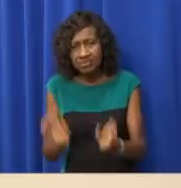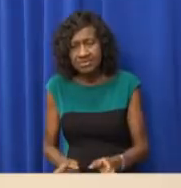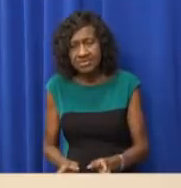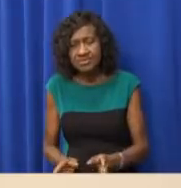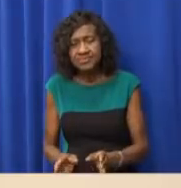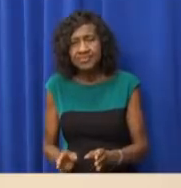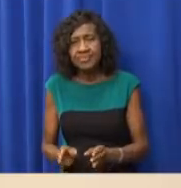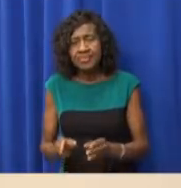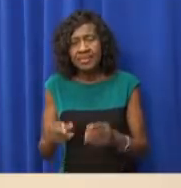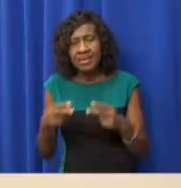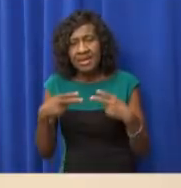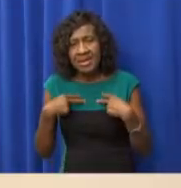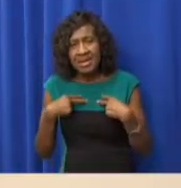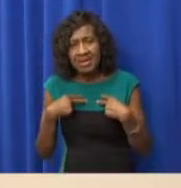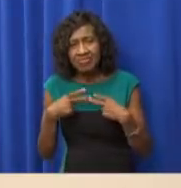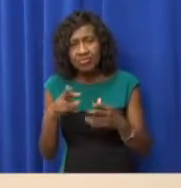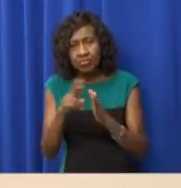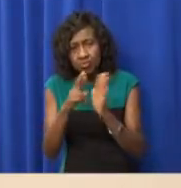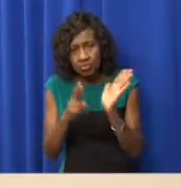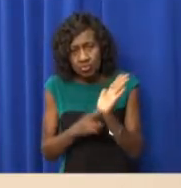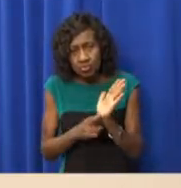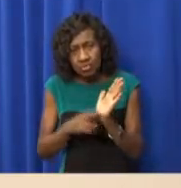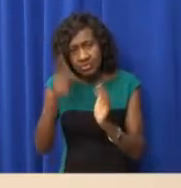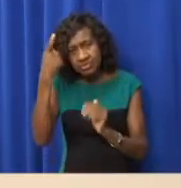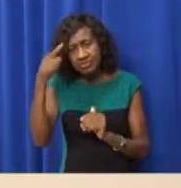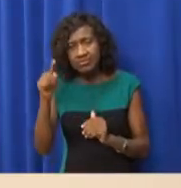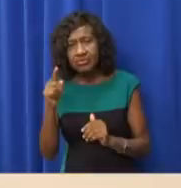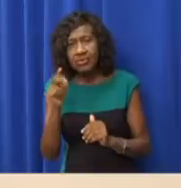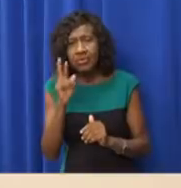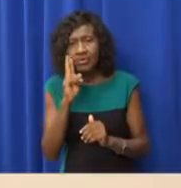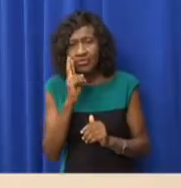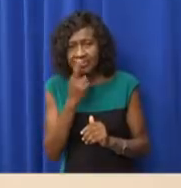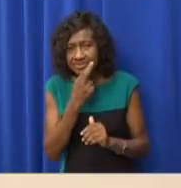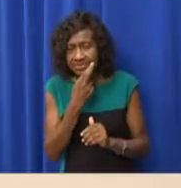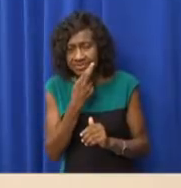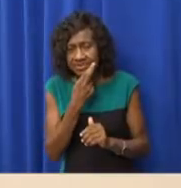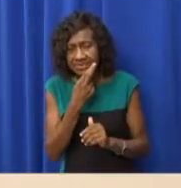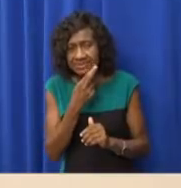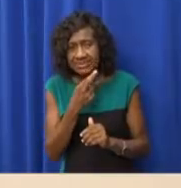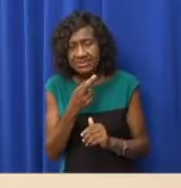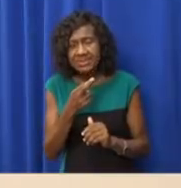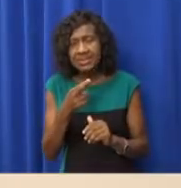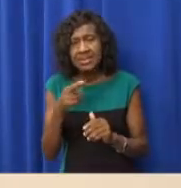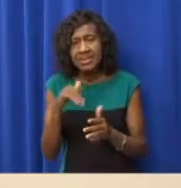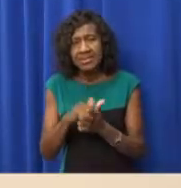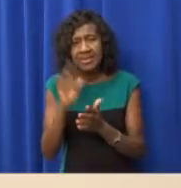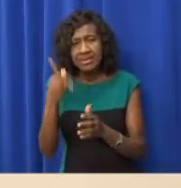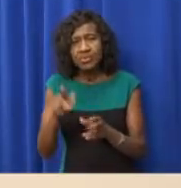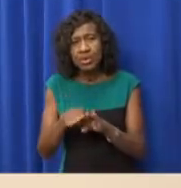for restaurant and bar owners seeking to open for service from Sunday, the 7th of June.